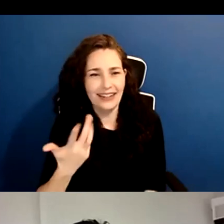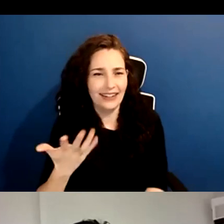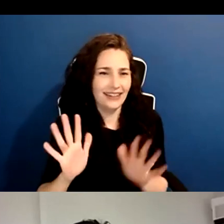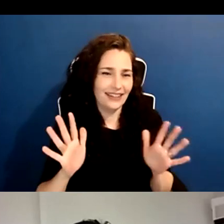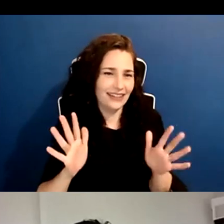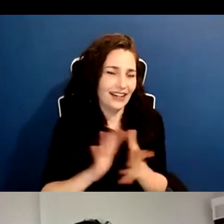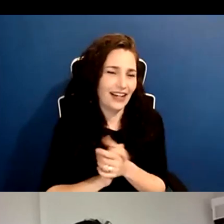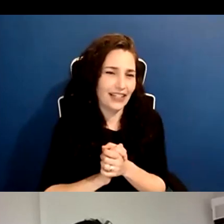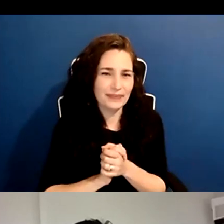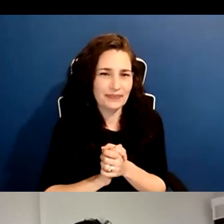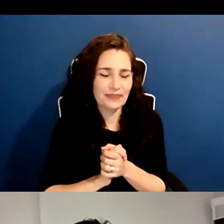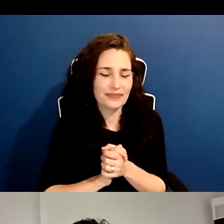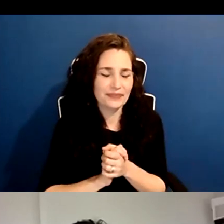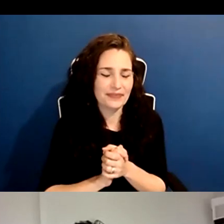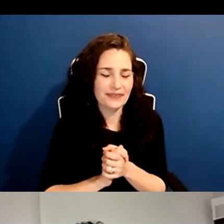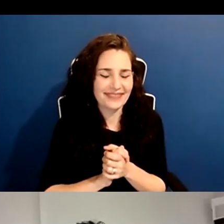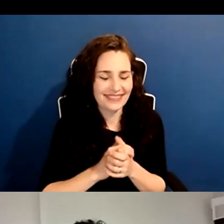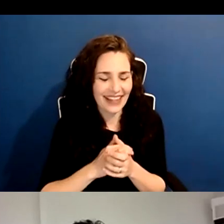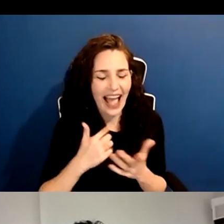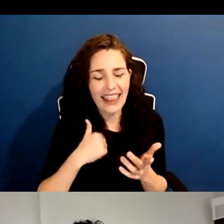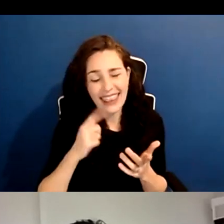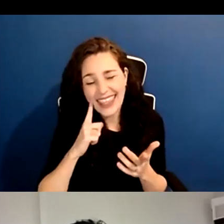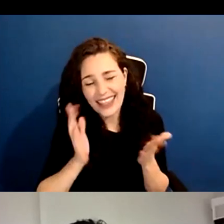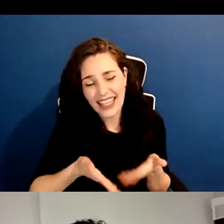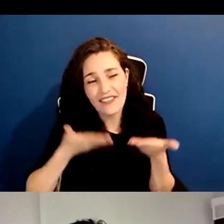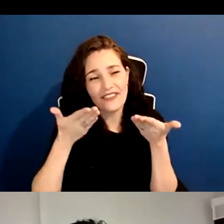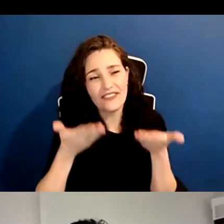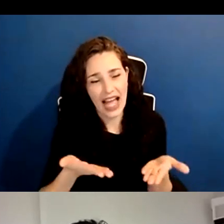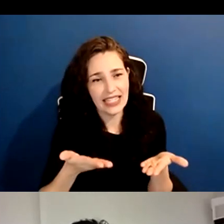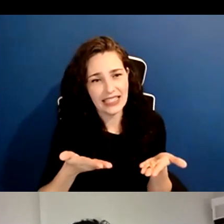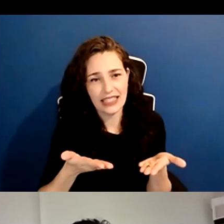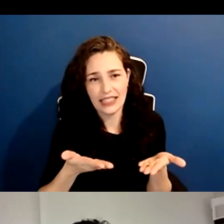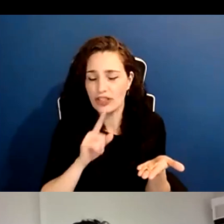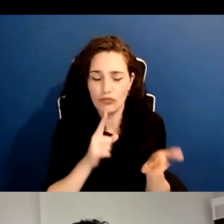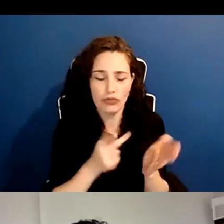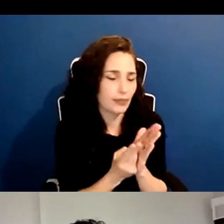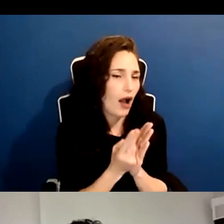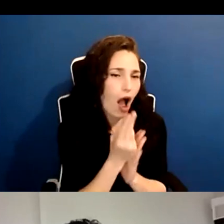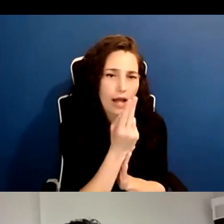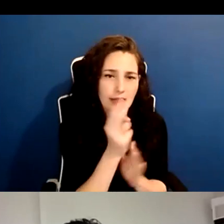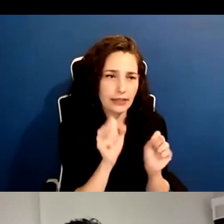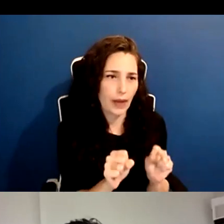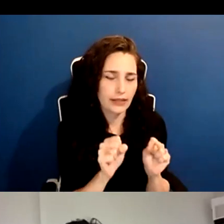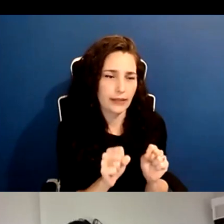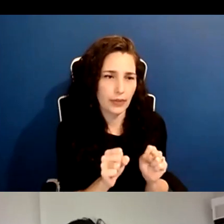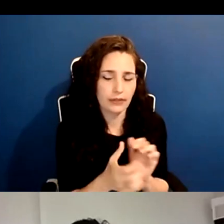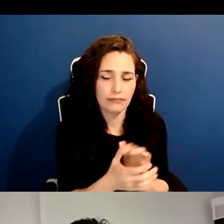I think the advice I'd give is just be as truthful as you can possibly be. Because